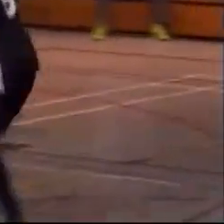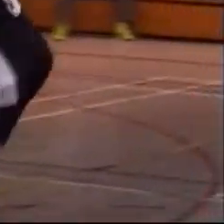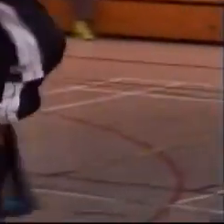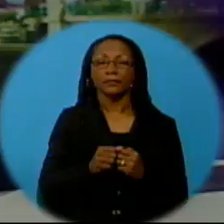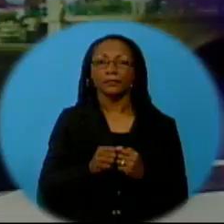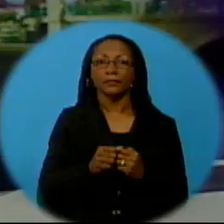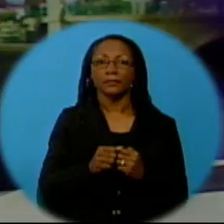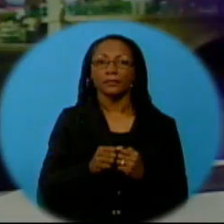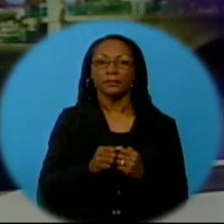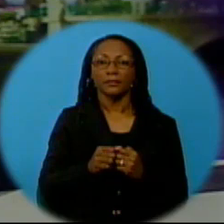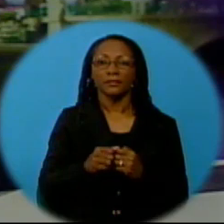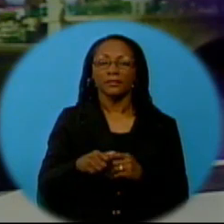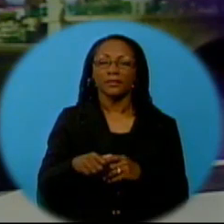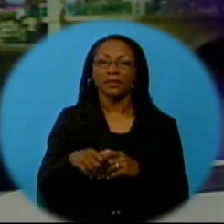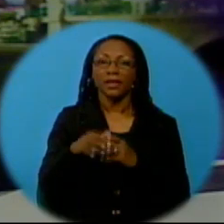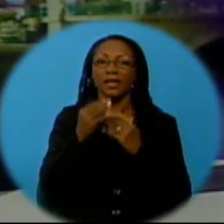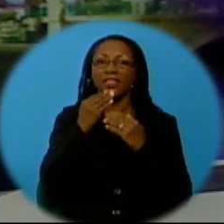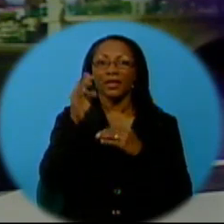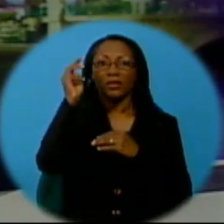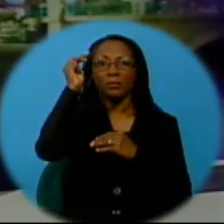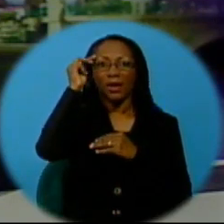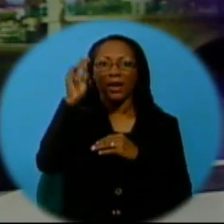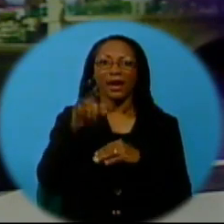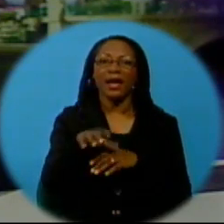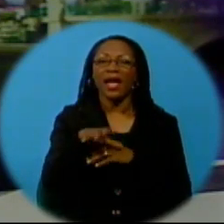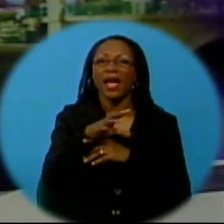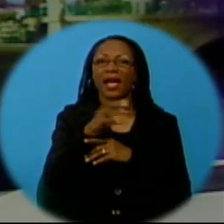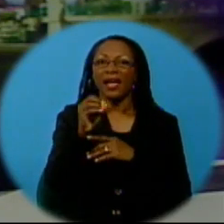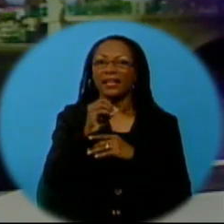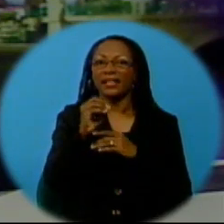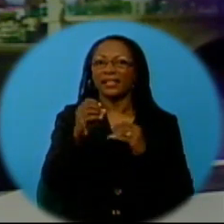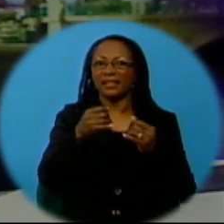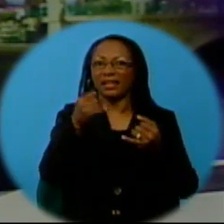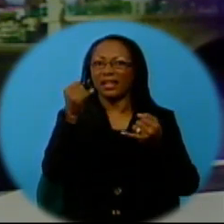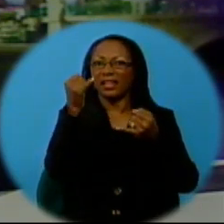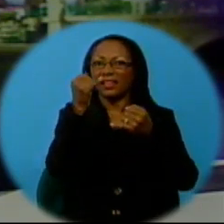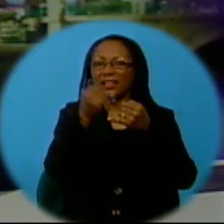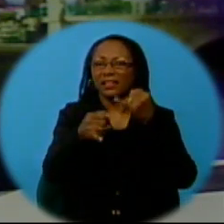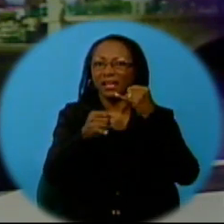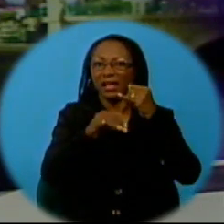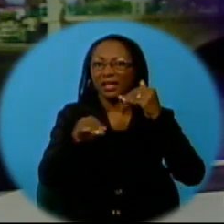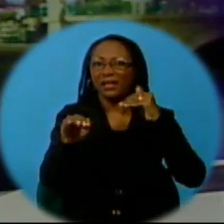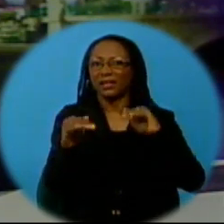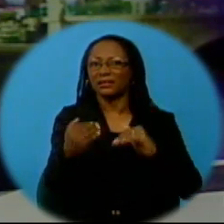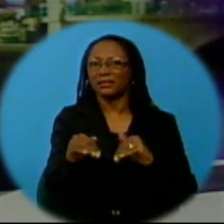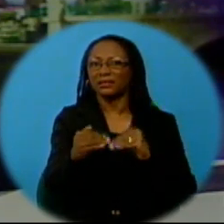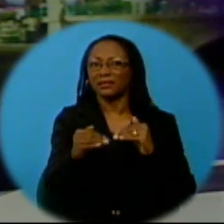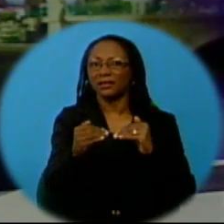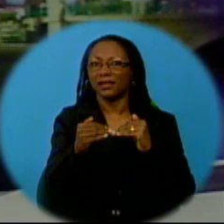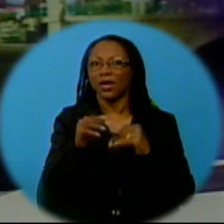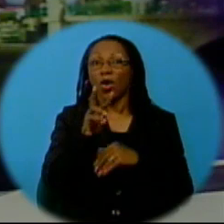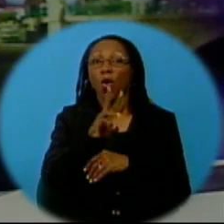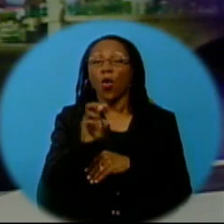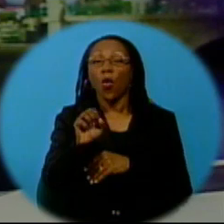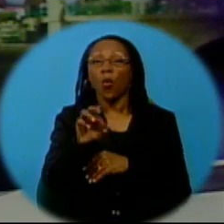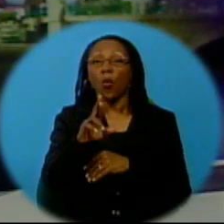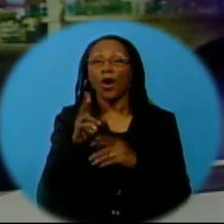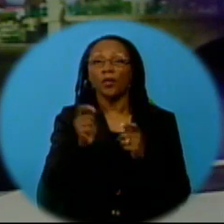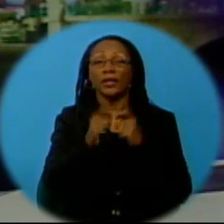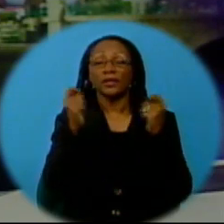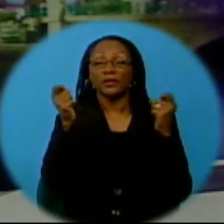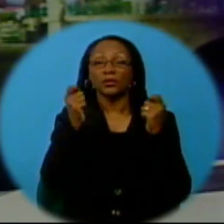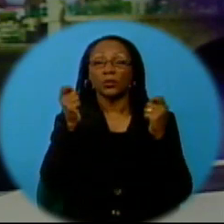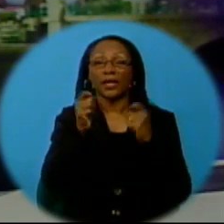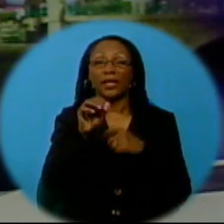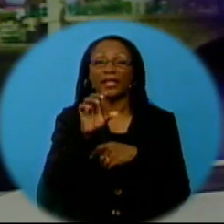CBC Sports. Thanks, Mark. Meanwhile, in a bottom-of-the-table clash, Warrens defeated challengers 81-63 to improve to